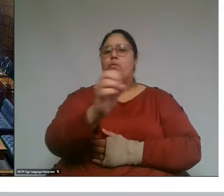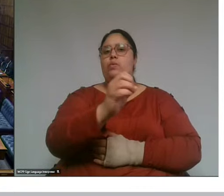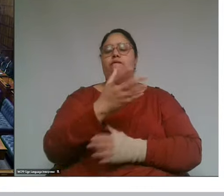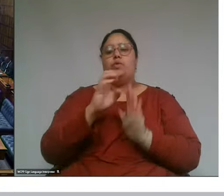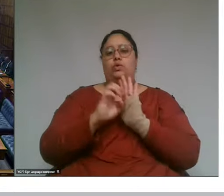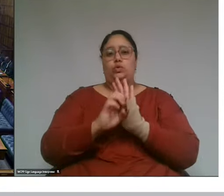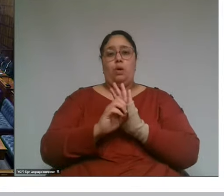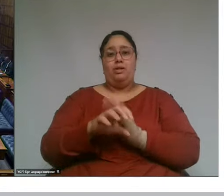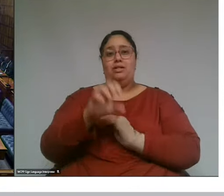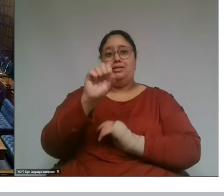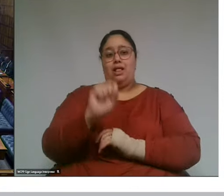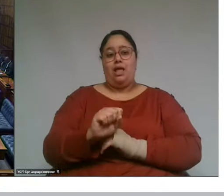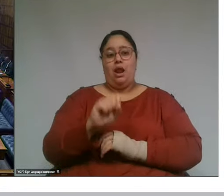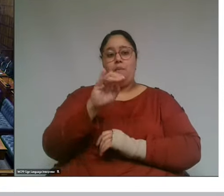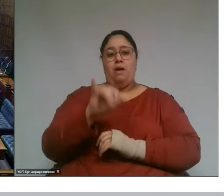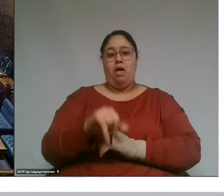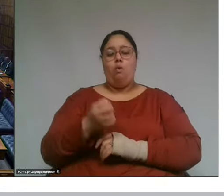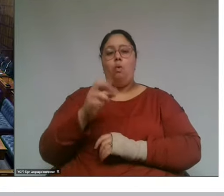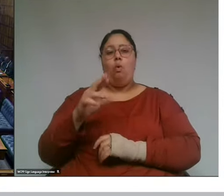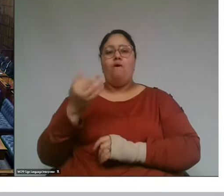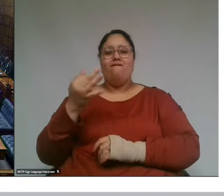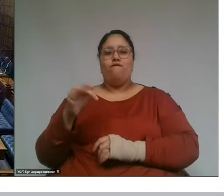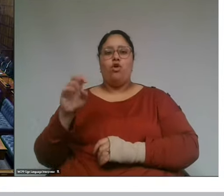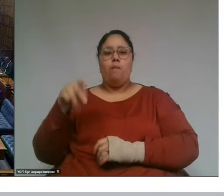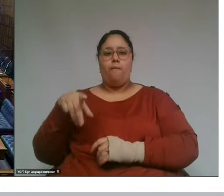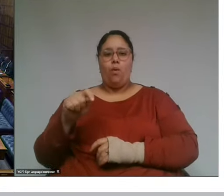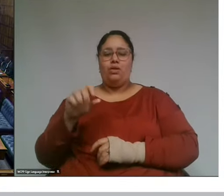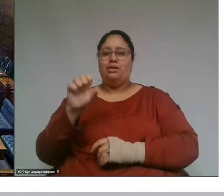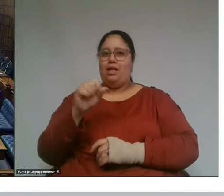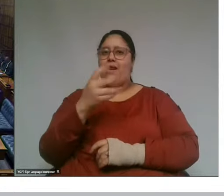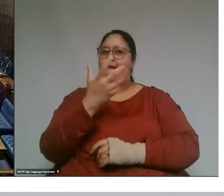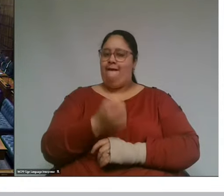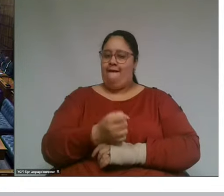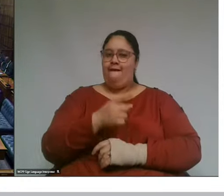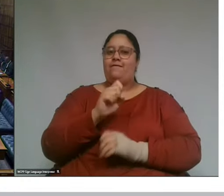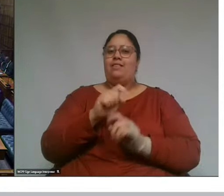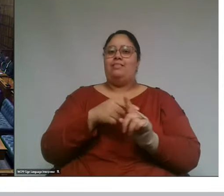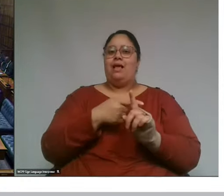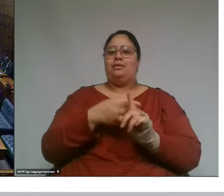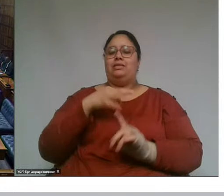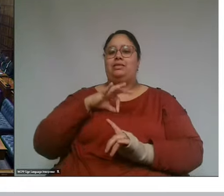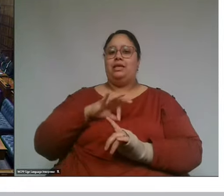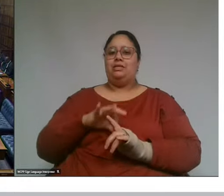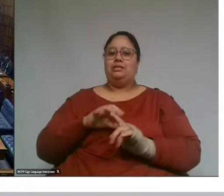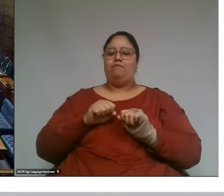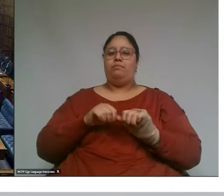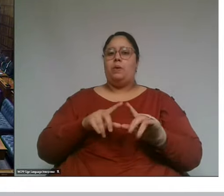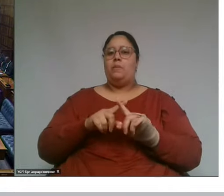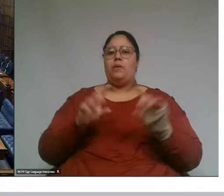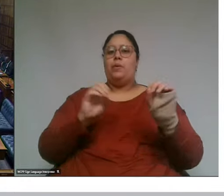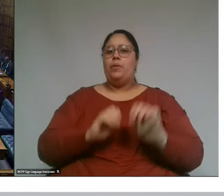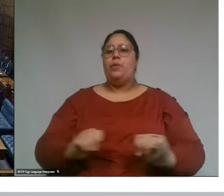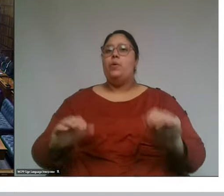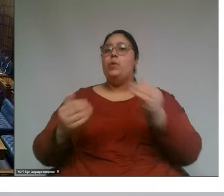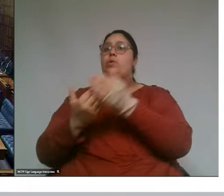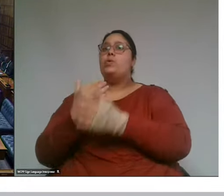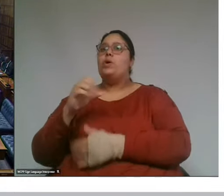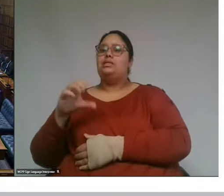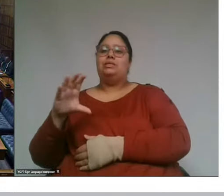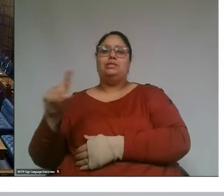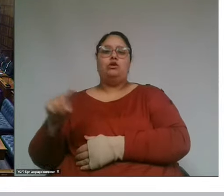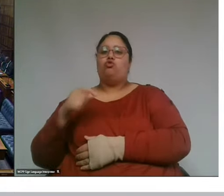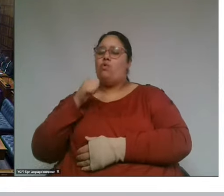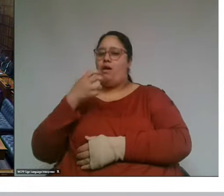example Sana Bay or Freeport Sana does have that tax incentive dispensation but none of the new sezs do